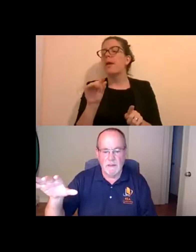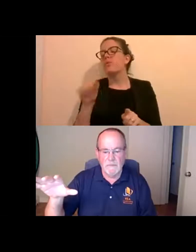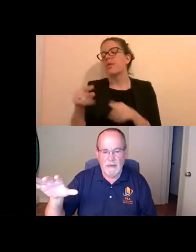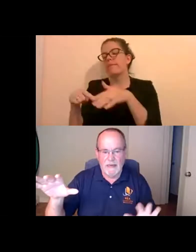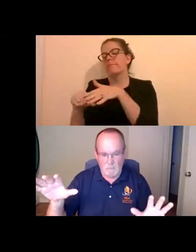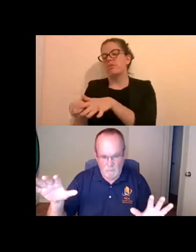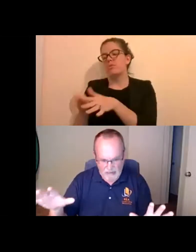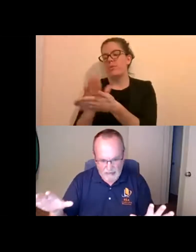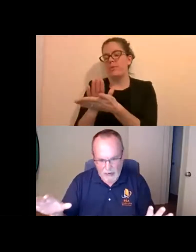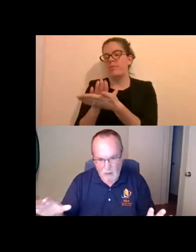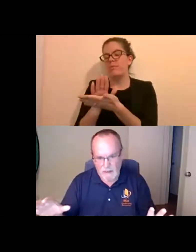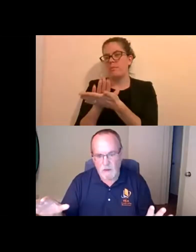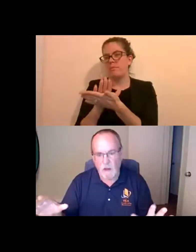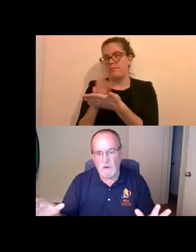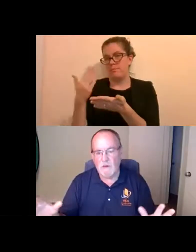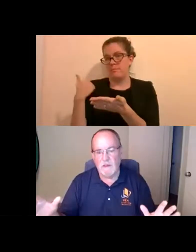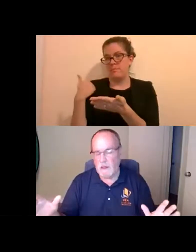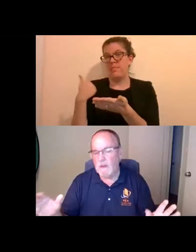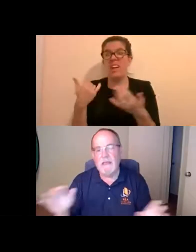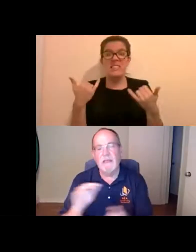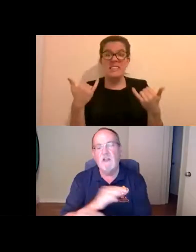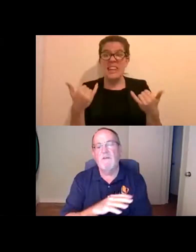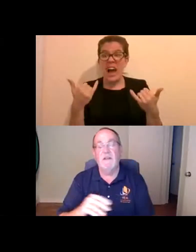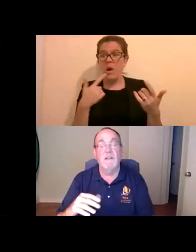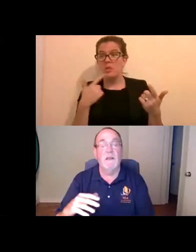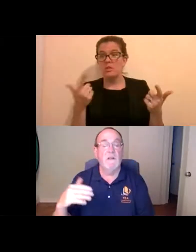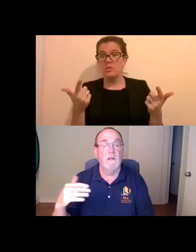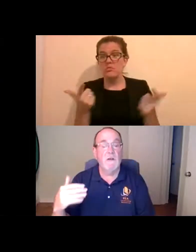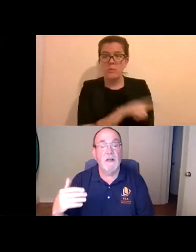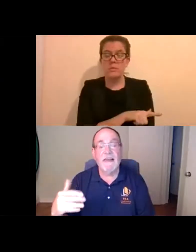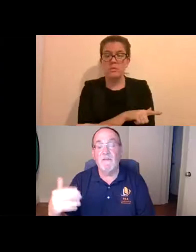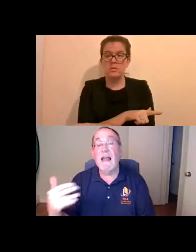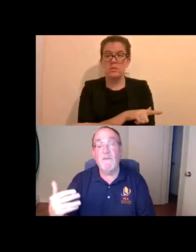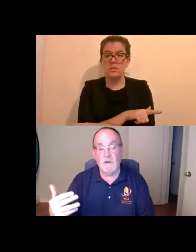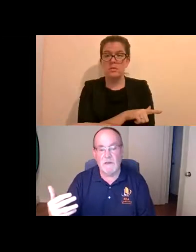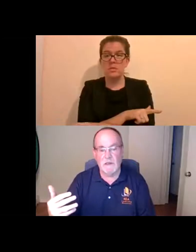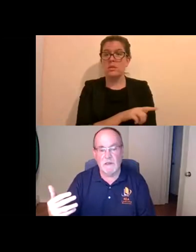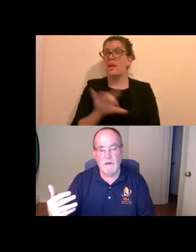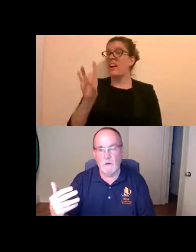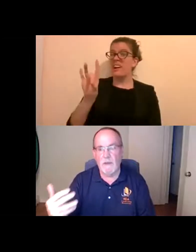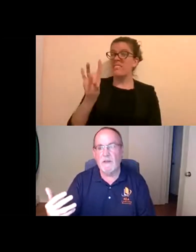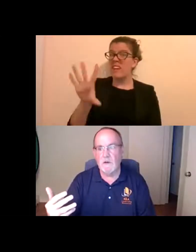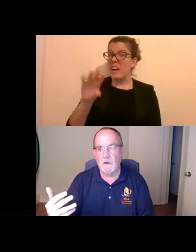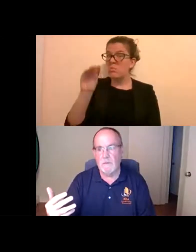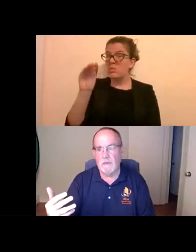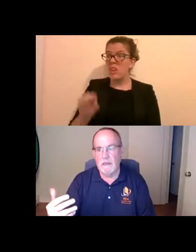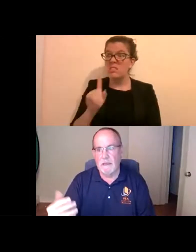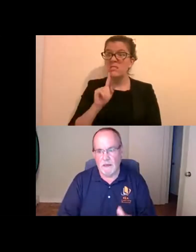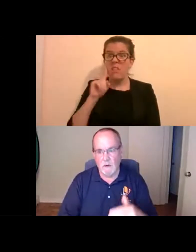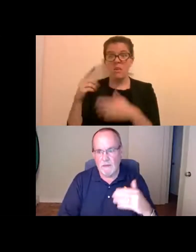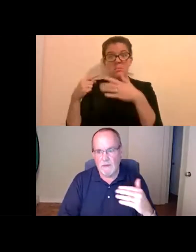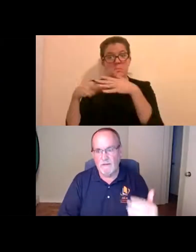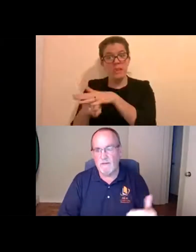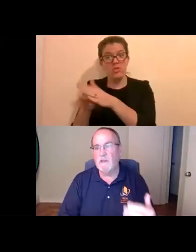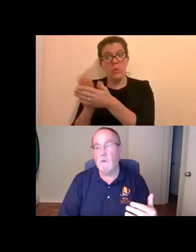mainstreamed. Right now, it's completely shifted, except it's closer to 85% who are mainstreamed, and